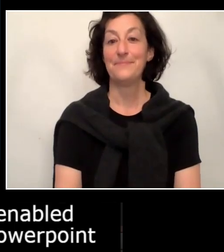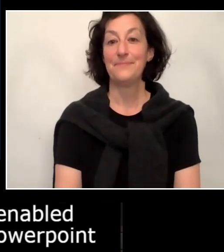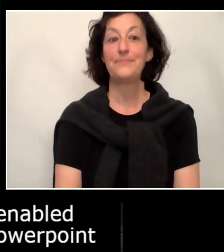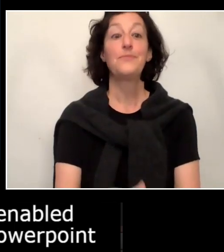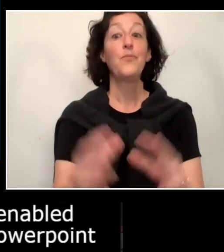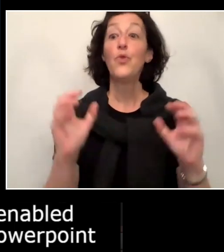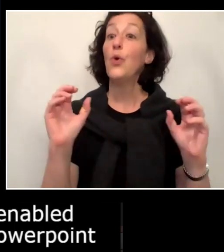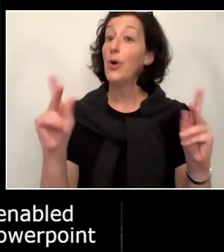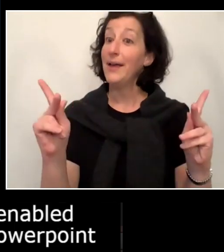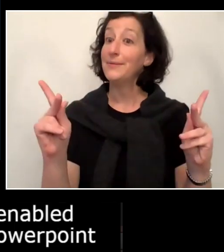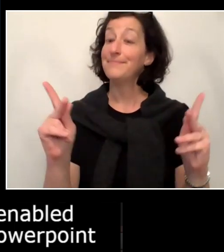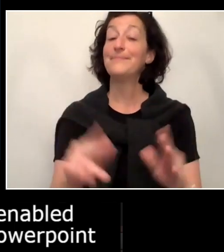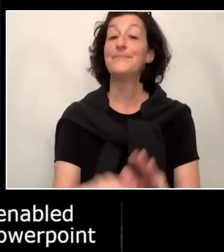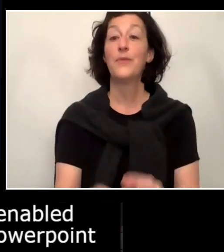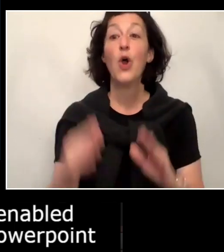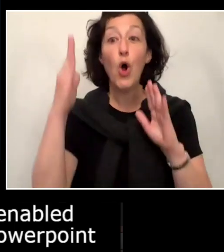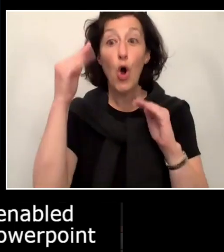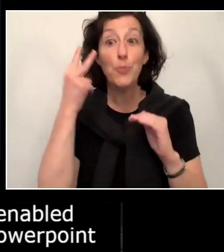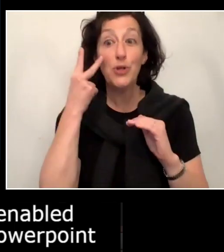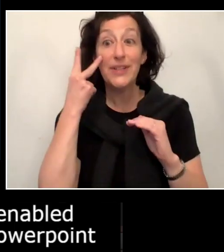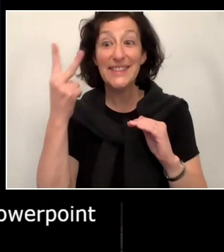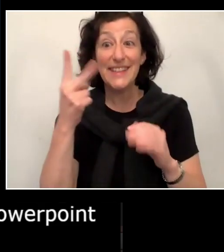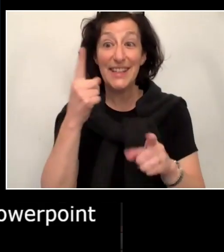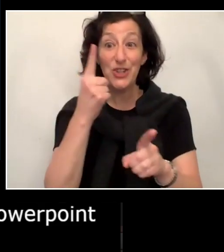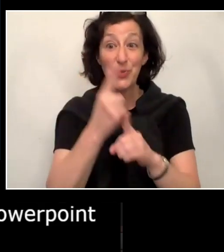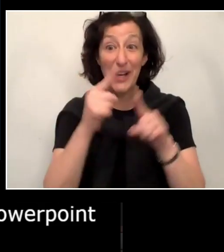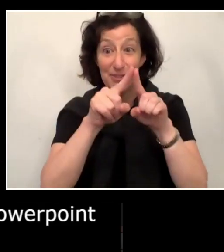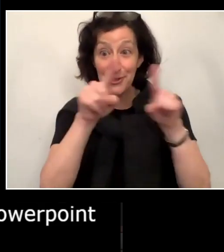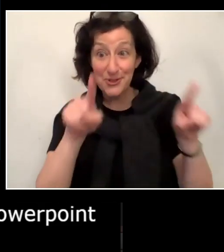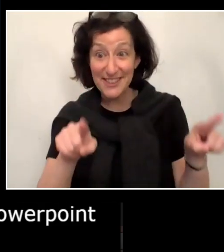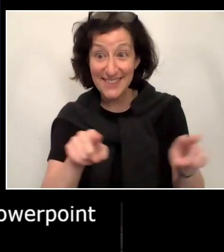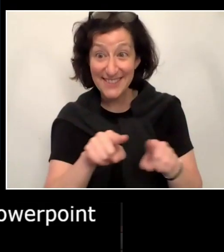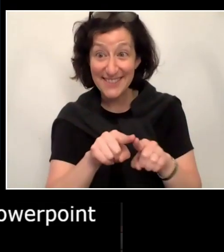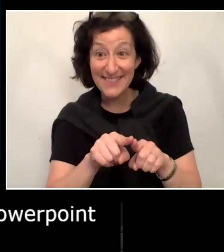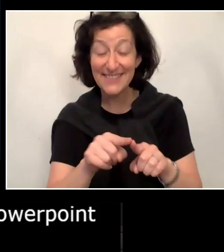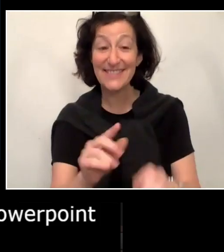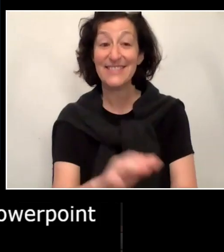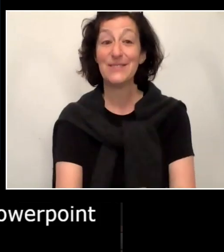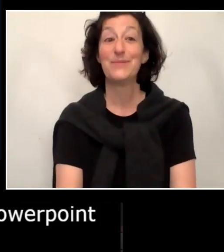Okay. So hopefully you're seeing the correct screen.